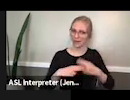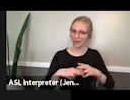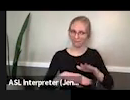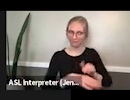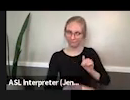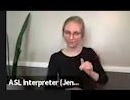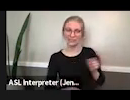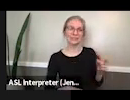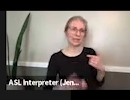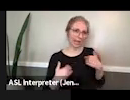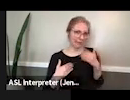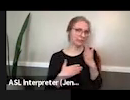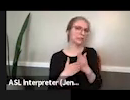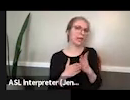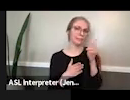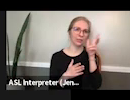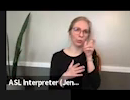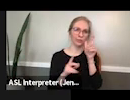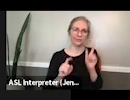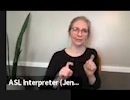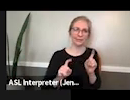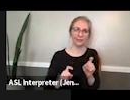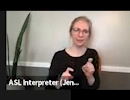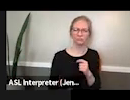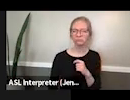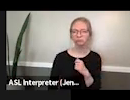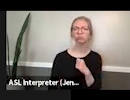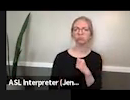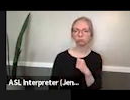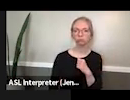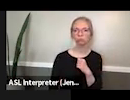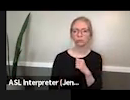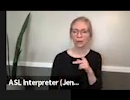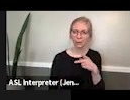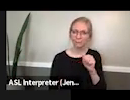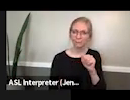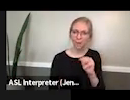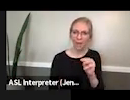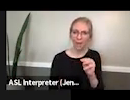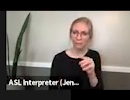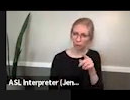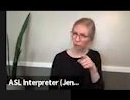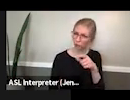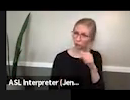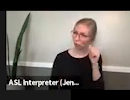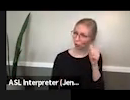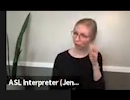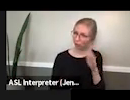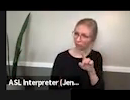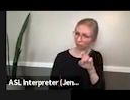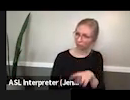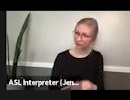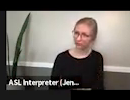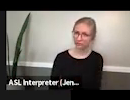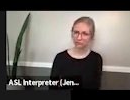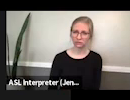testing. I think have you, Pam, you're not an audiologist, are you?